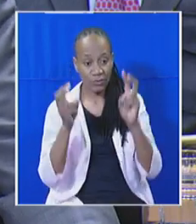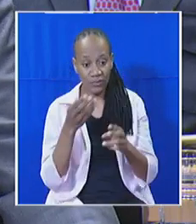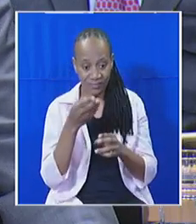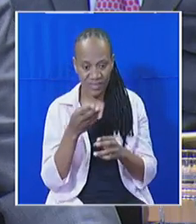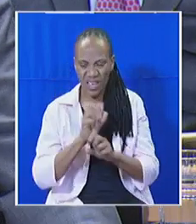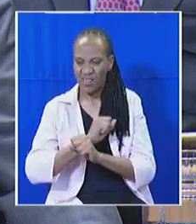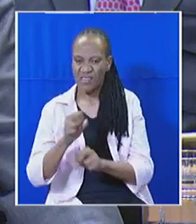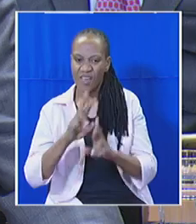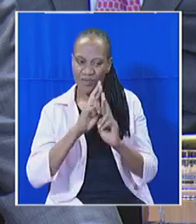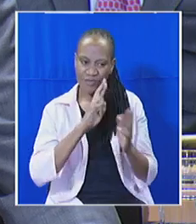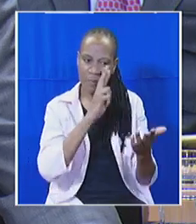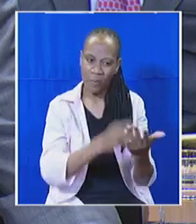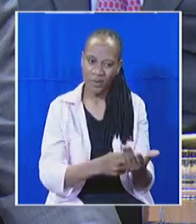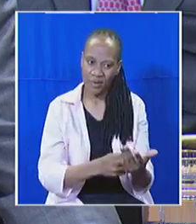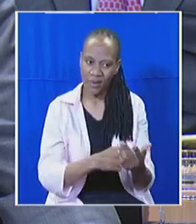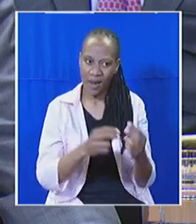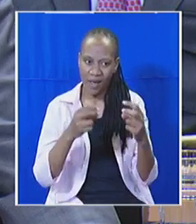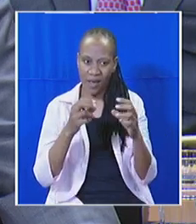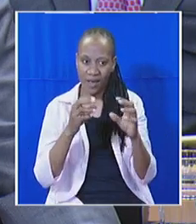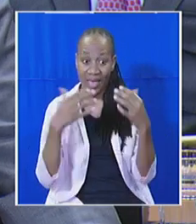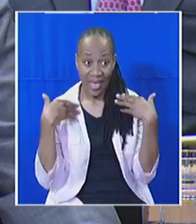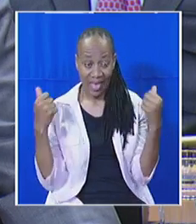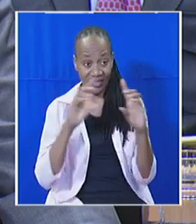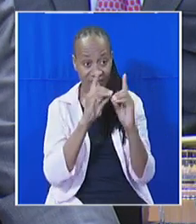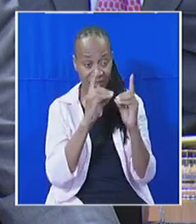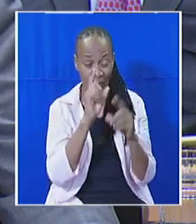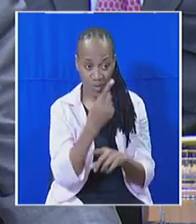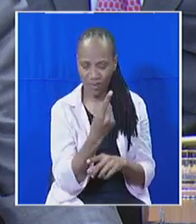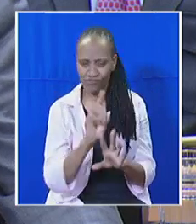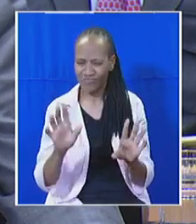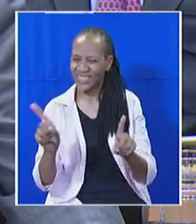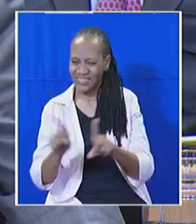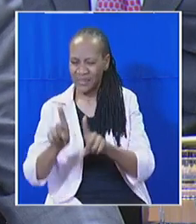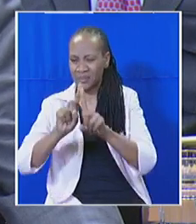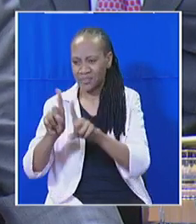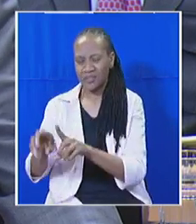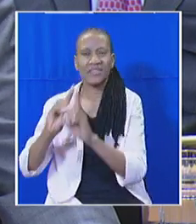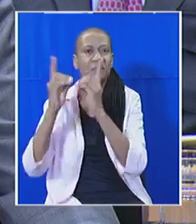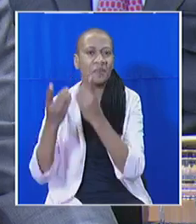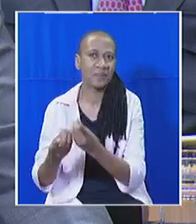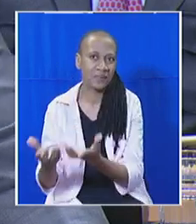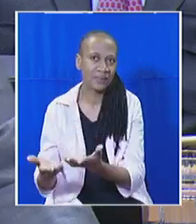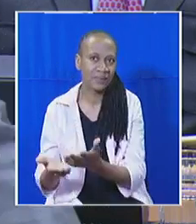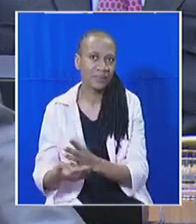reported only in nursing. It has been reported among engineers, it has been reported among